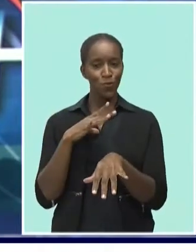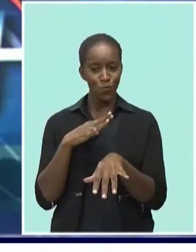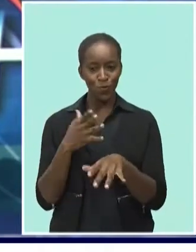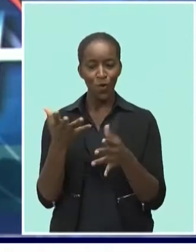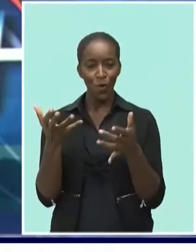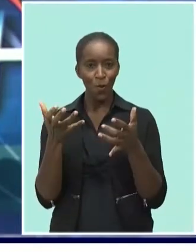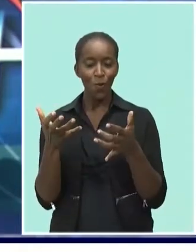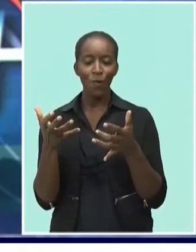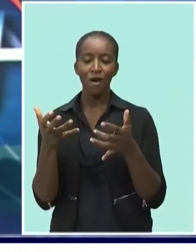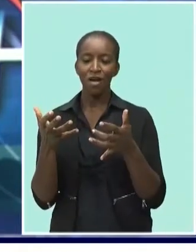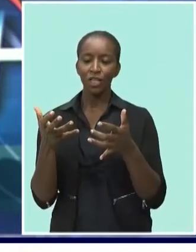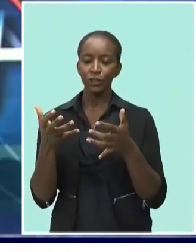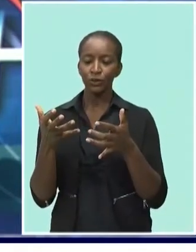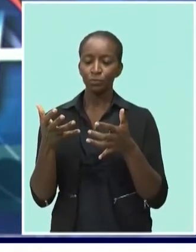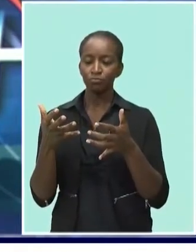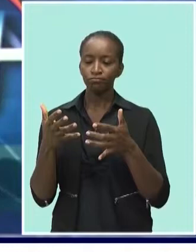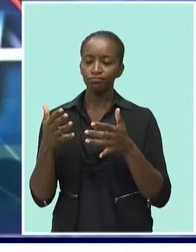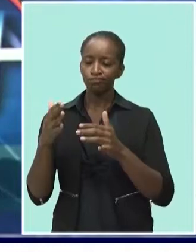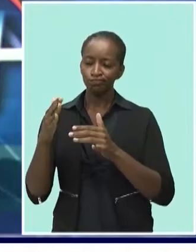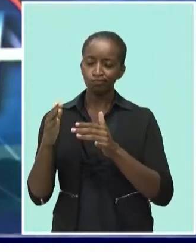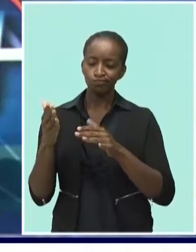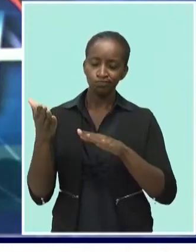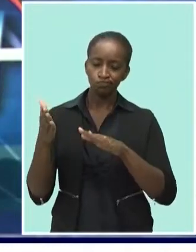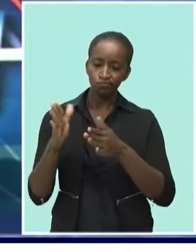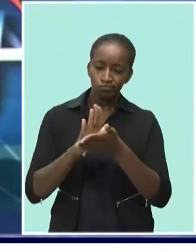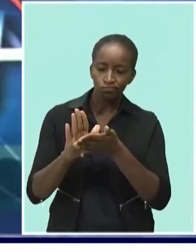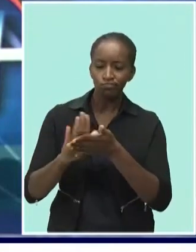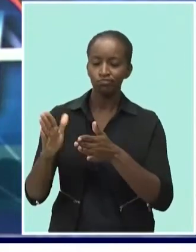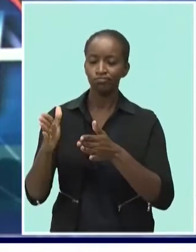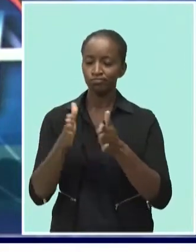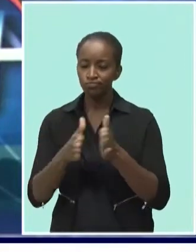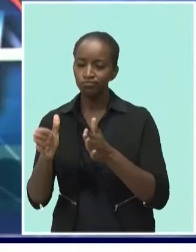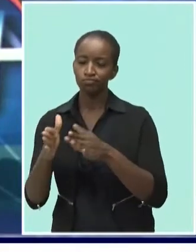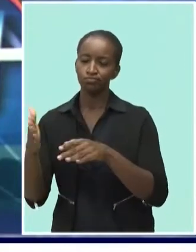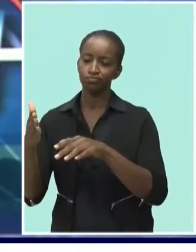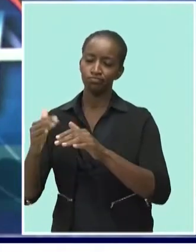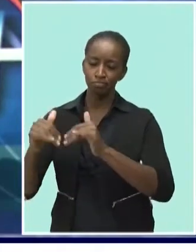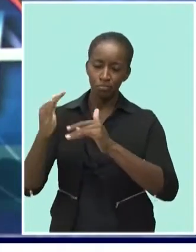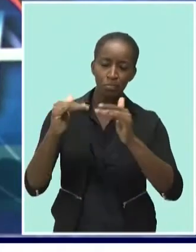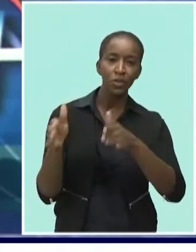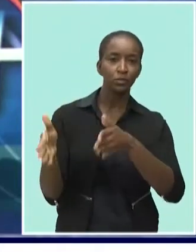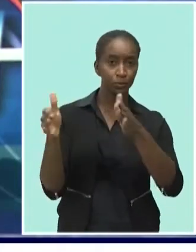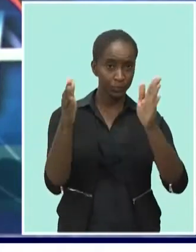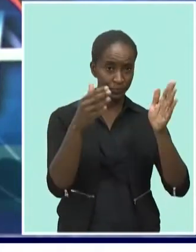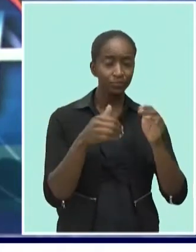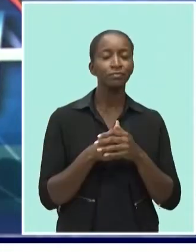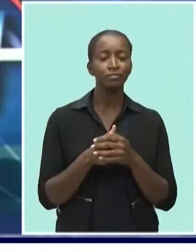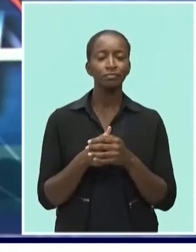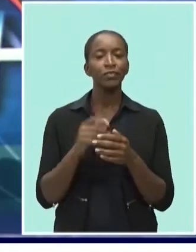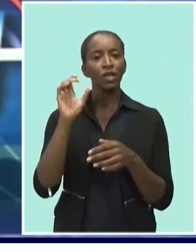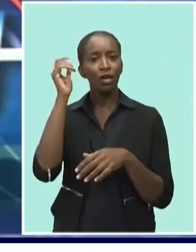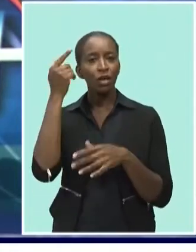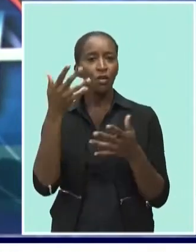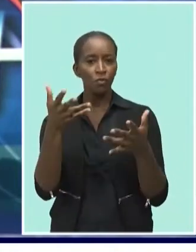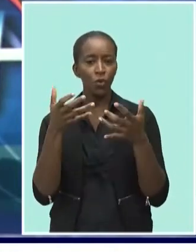Lands George Payne led off debate on a resolution for the compulsory acquisition of land at Lower Bay Street.